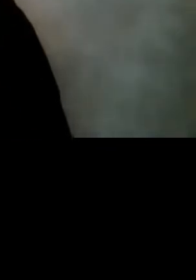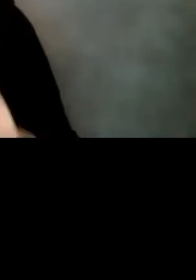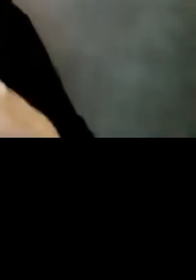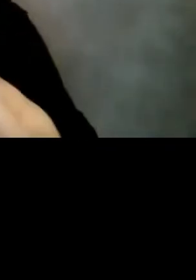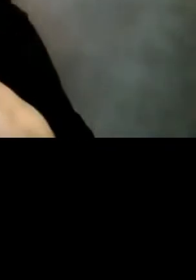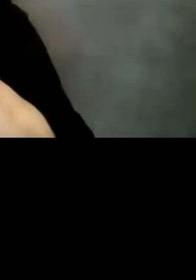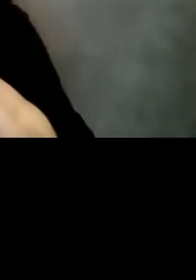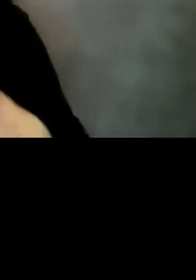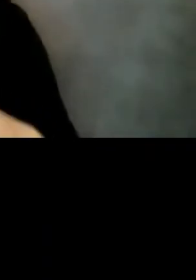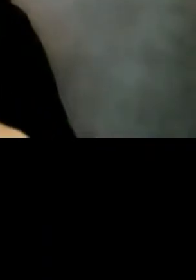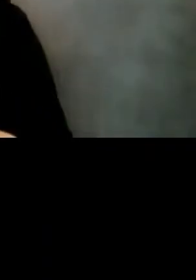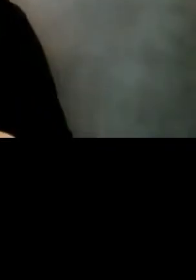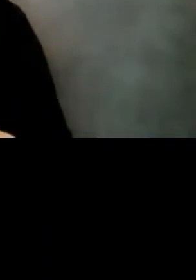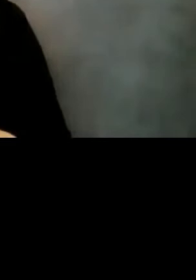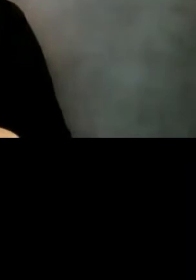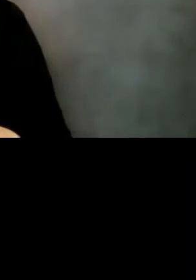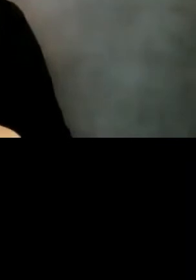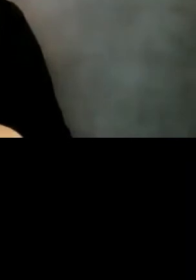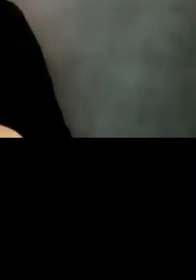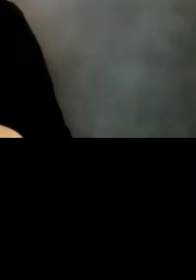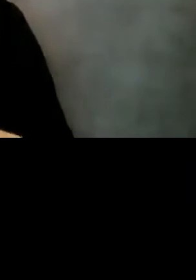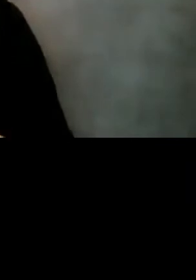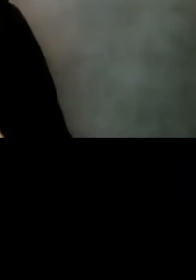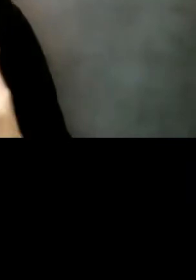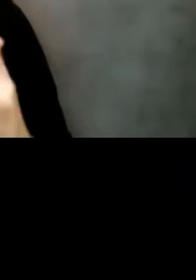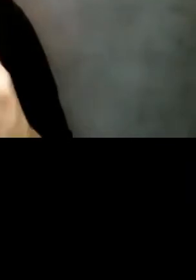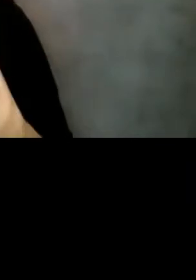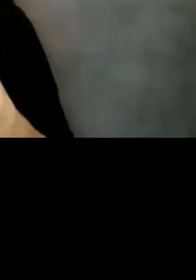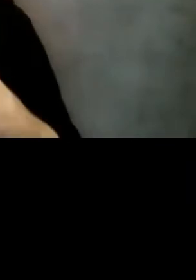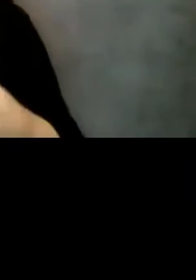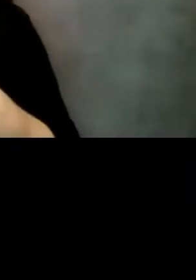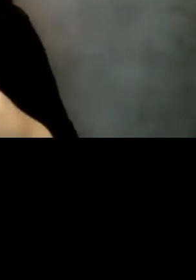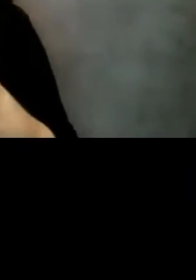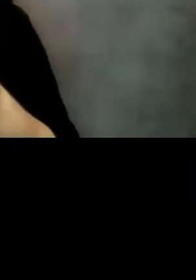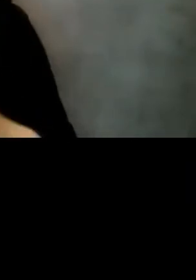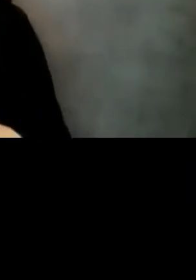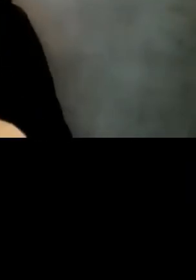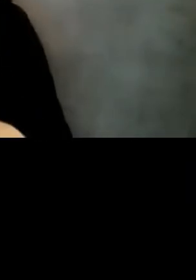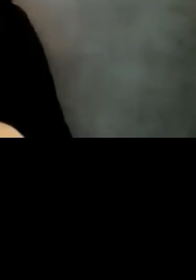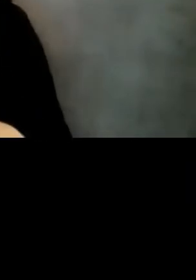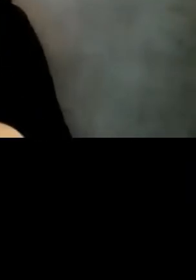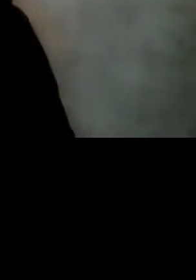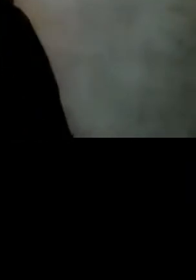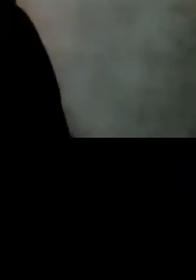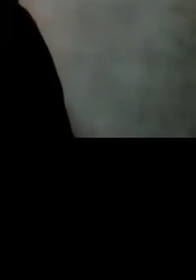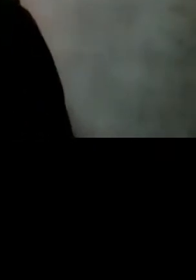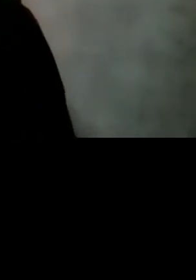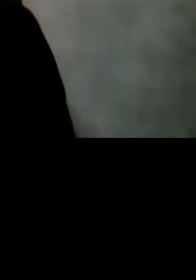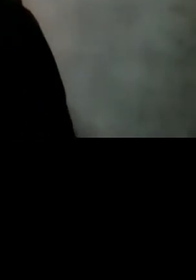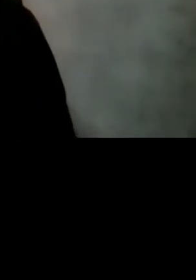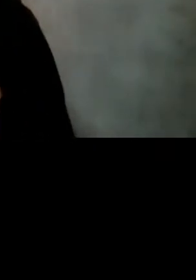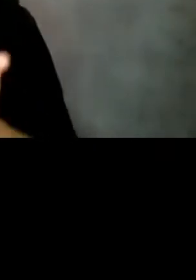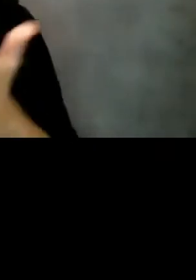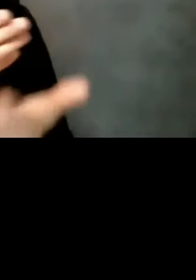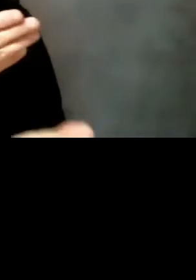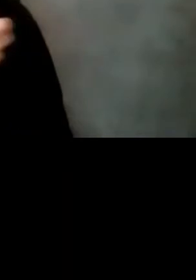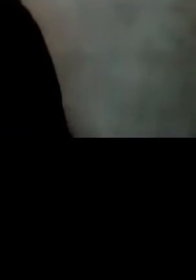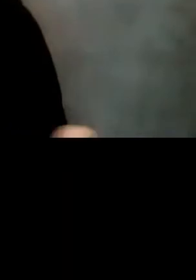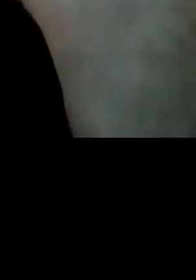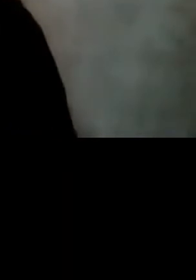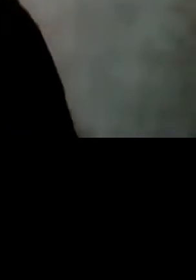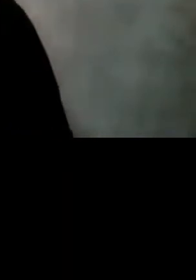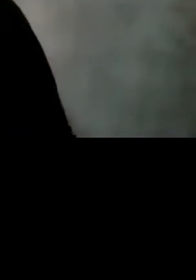change affect achievement or have a relationship with the treatment? So that's the kind of thing that, you know, there's some things that